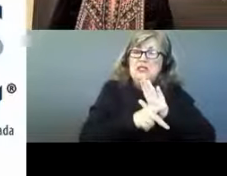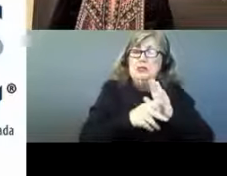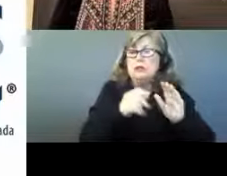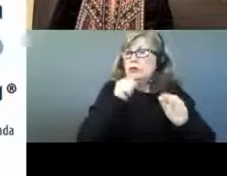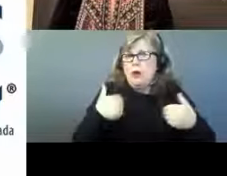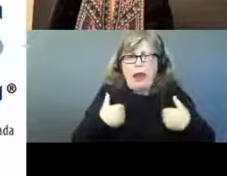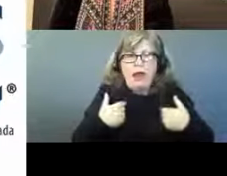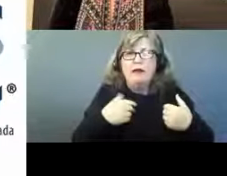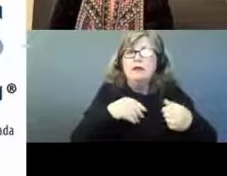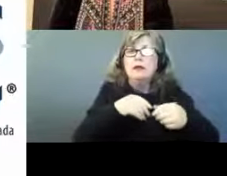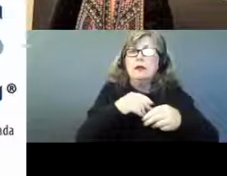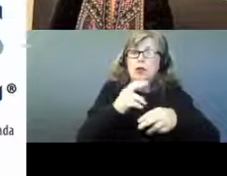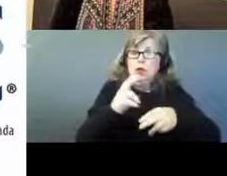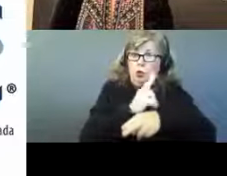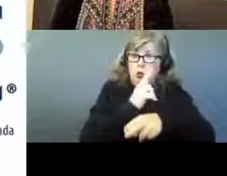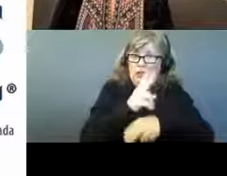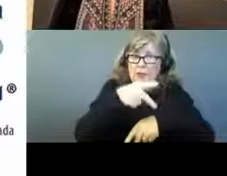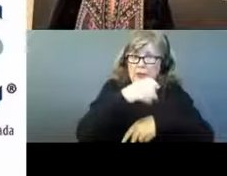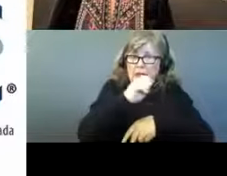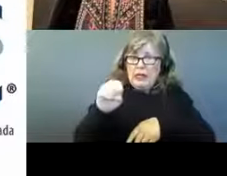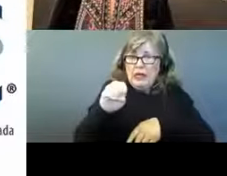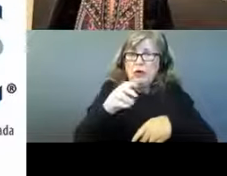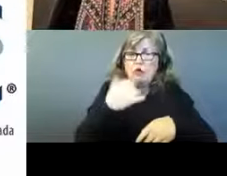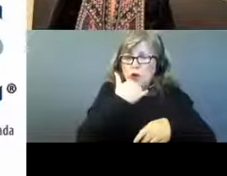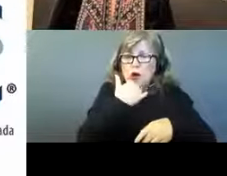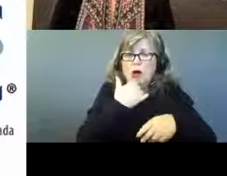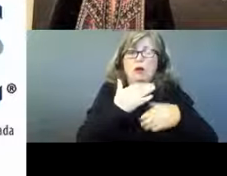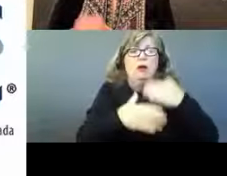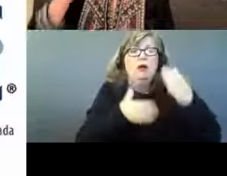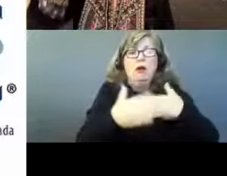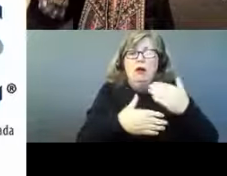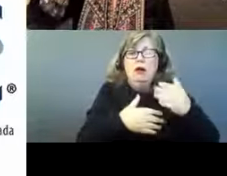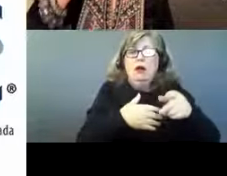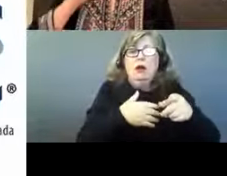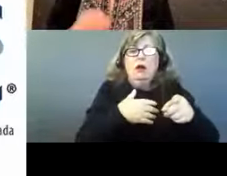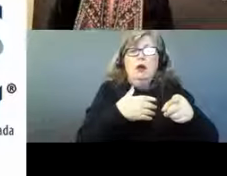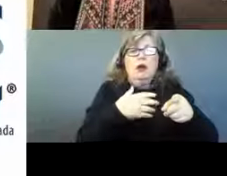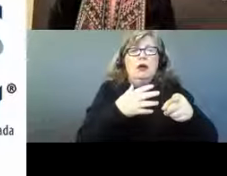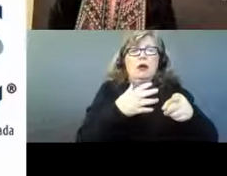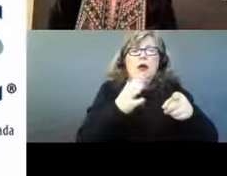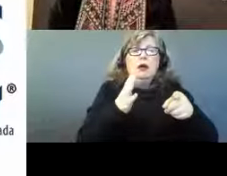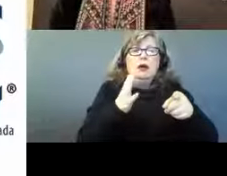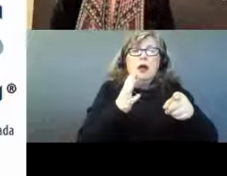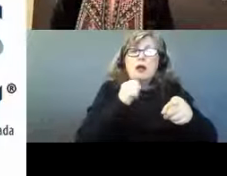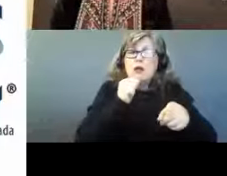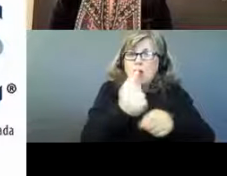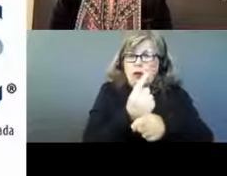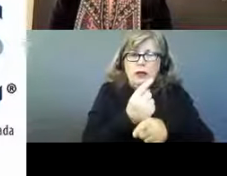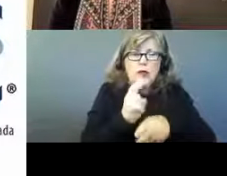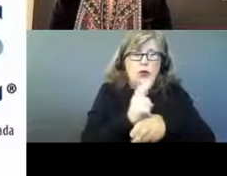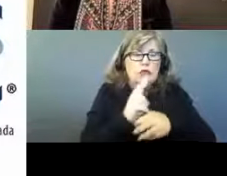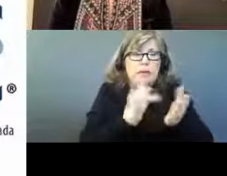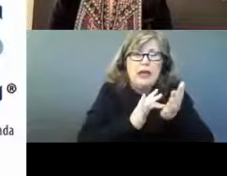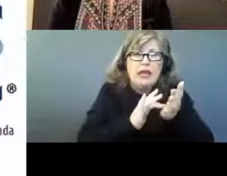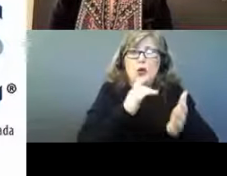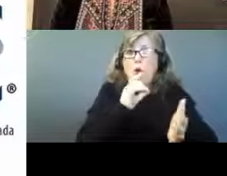as improper use of protective equipment, to use of expired medications, inadequate medical supplies,